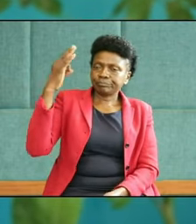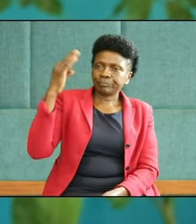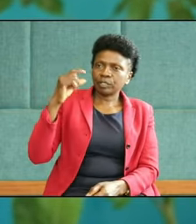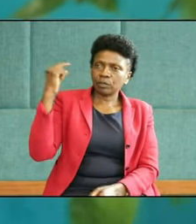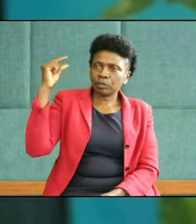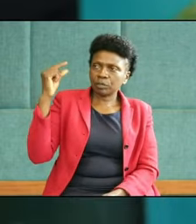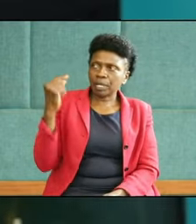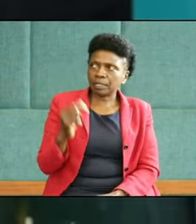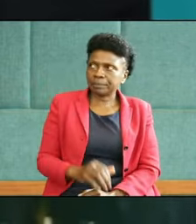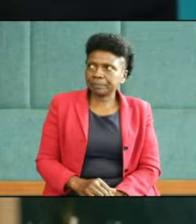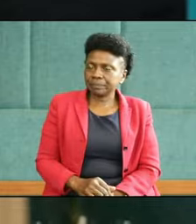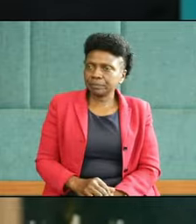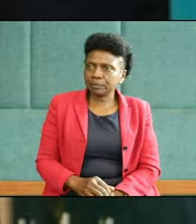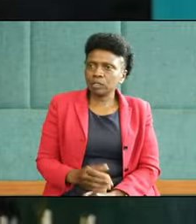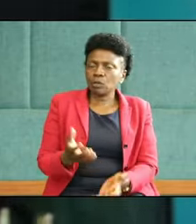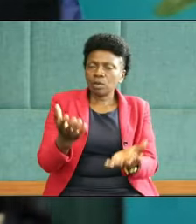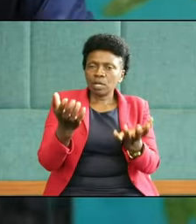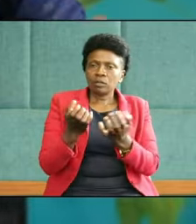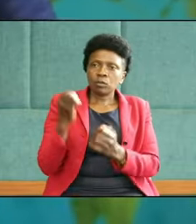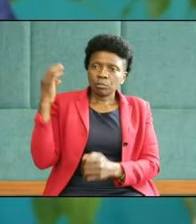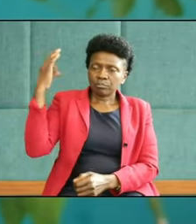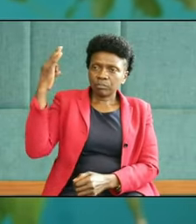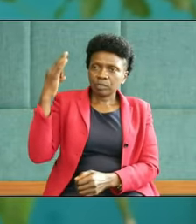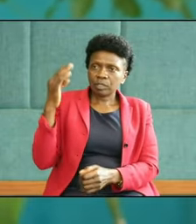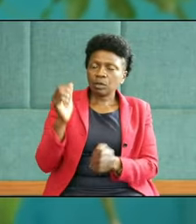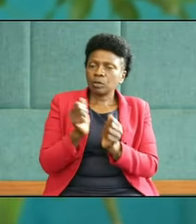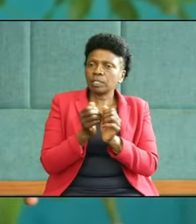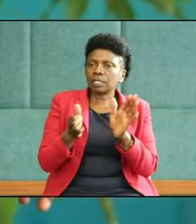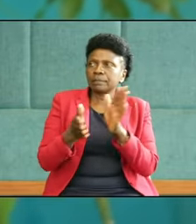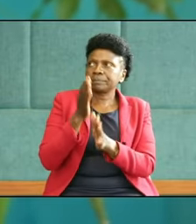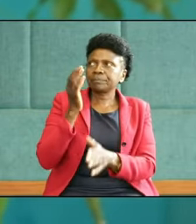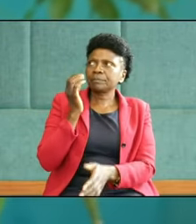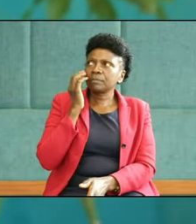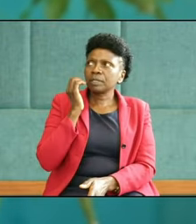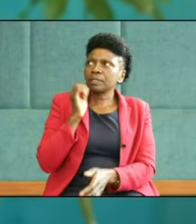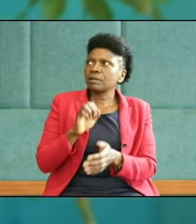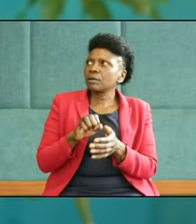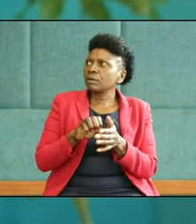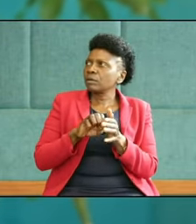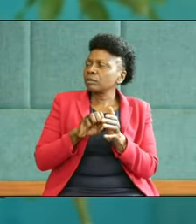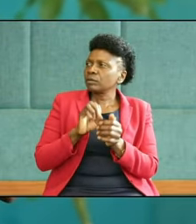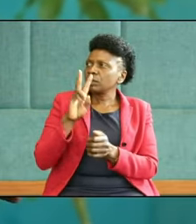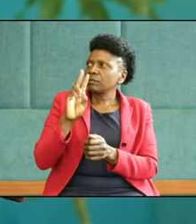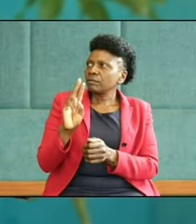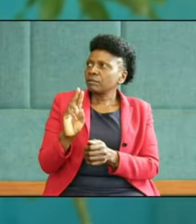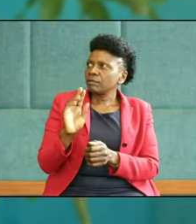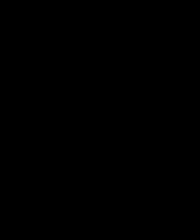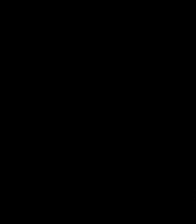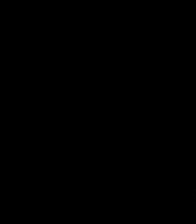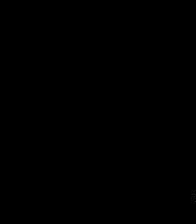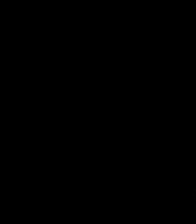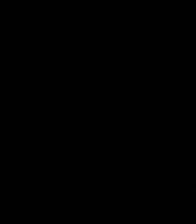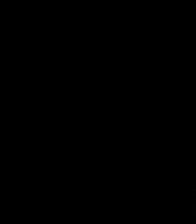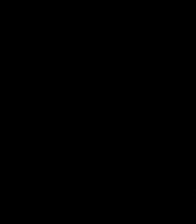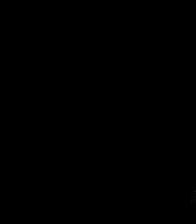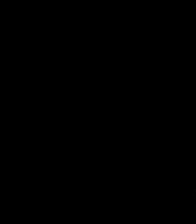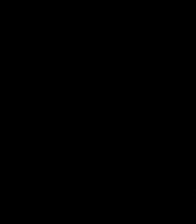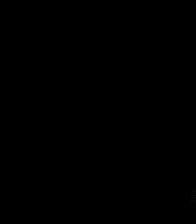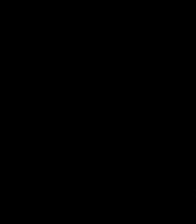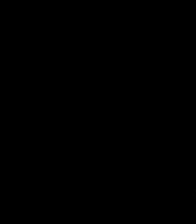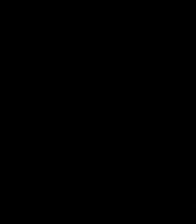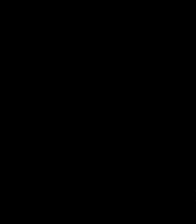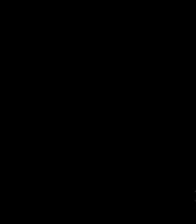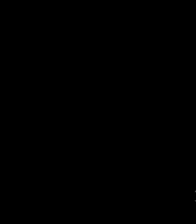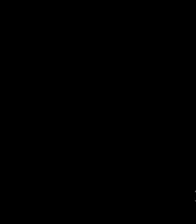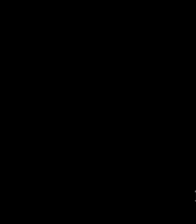gospel with a sense of urgency? Matthew 24 verse 11, "And many false prophets will appear and deceive many